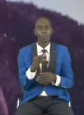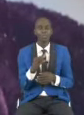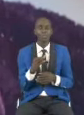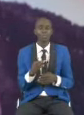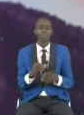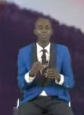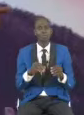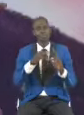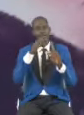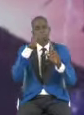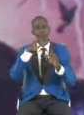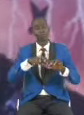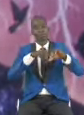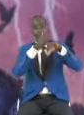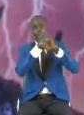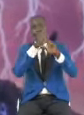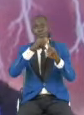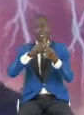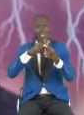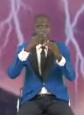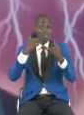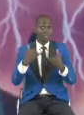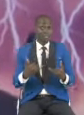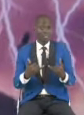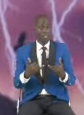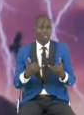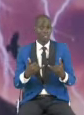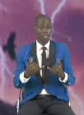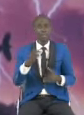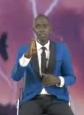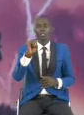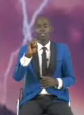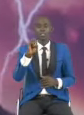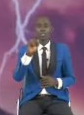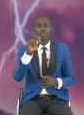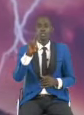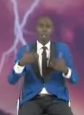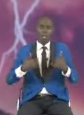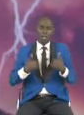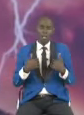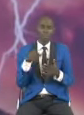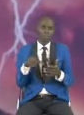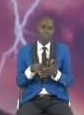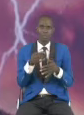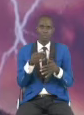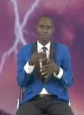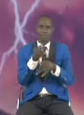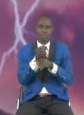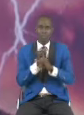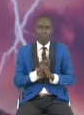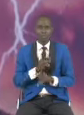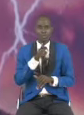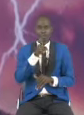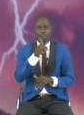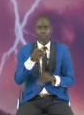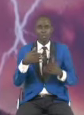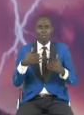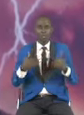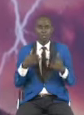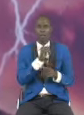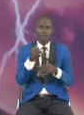Now, Esau had a birthright. You have a